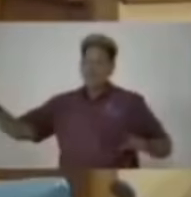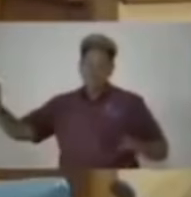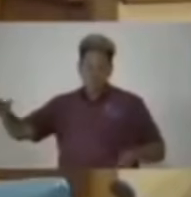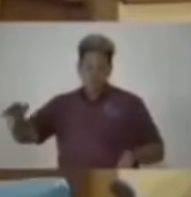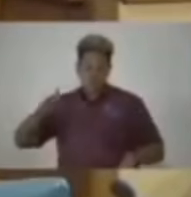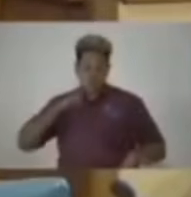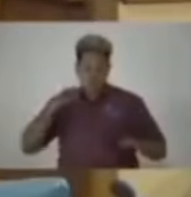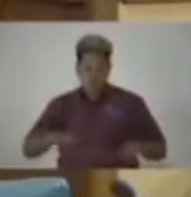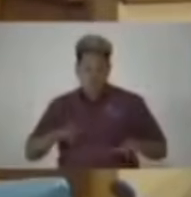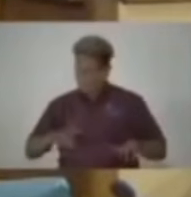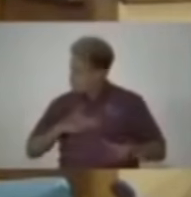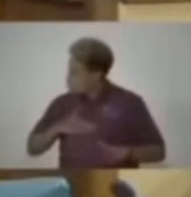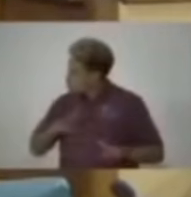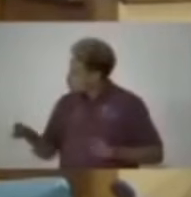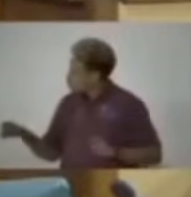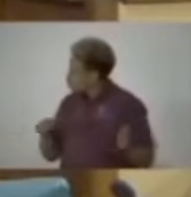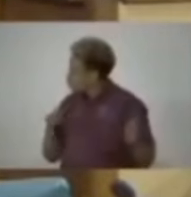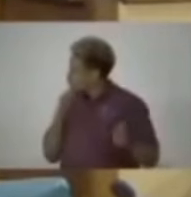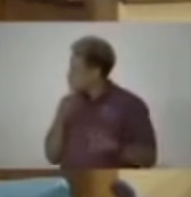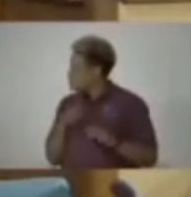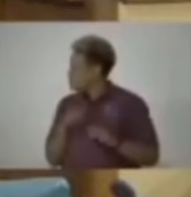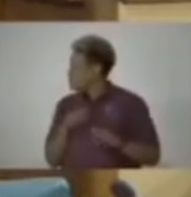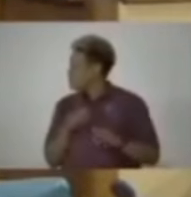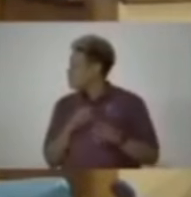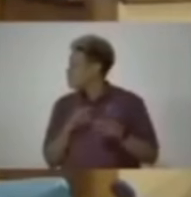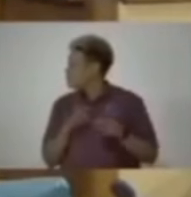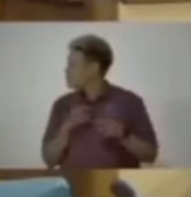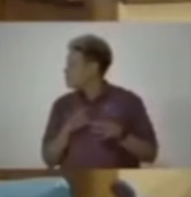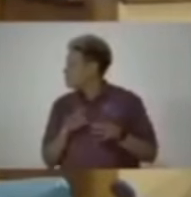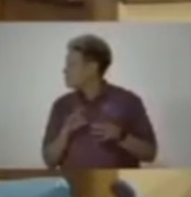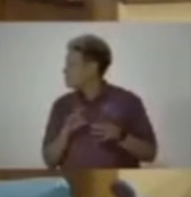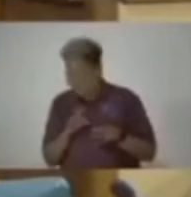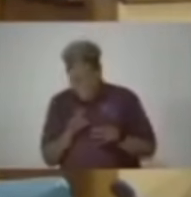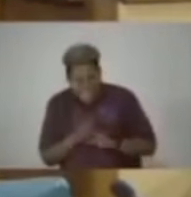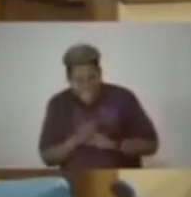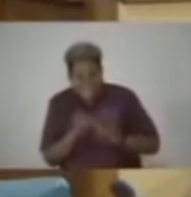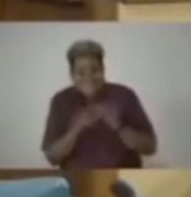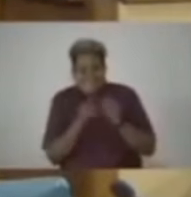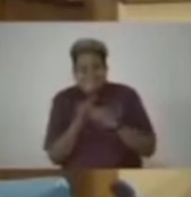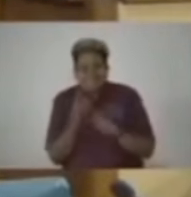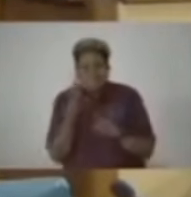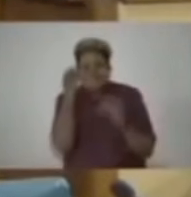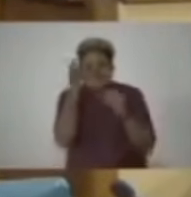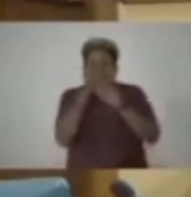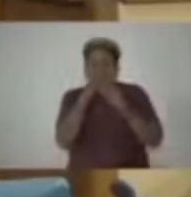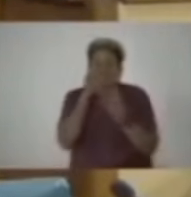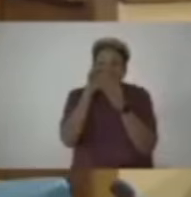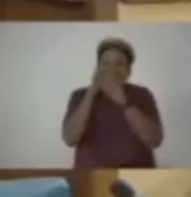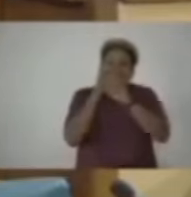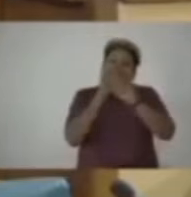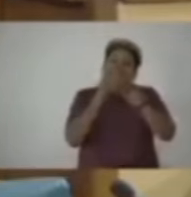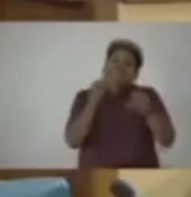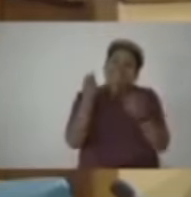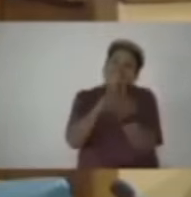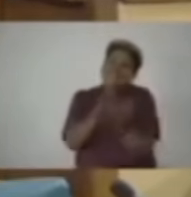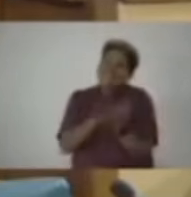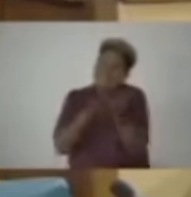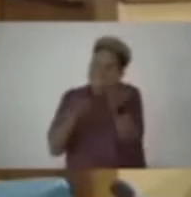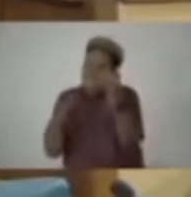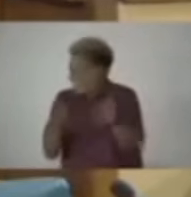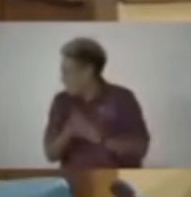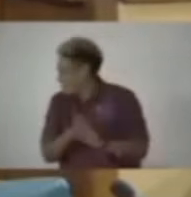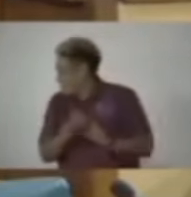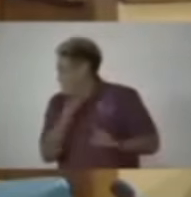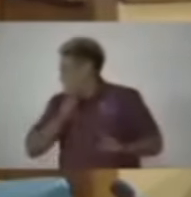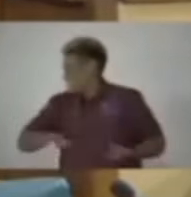And Hansard, please strike the comment. So let's say a special report